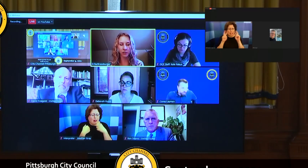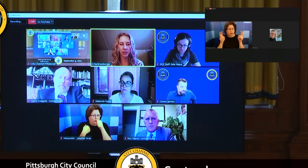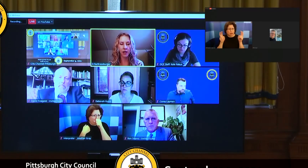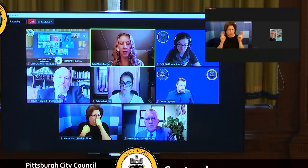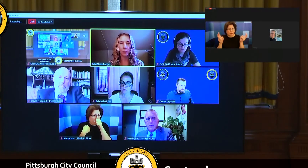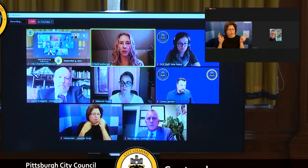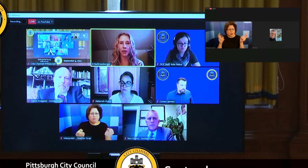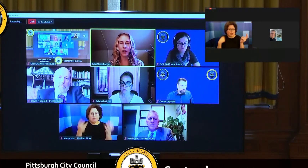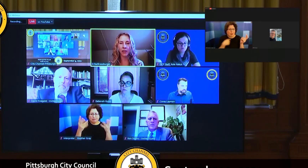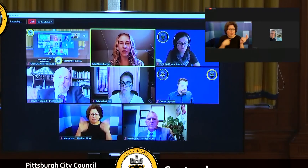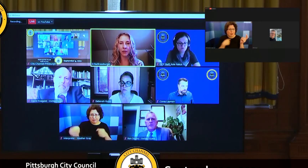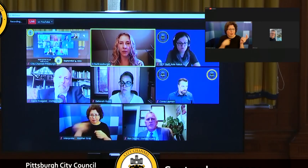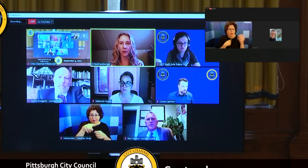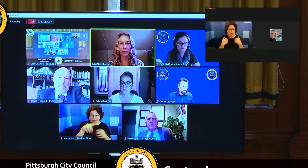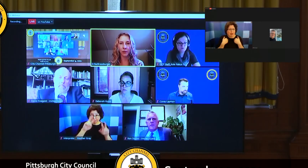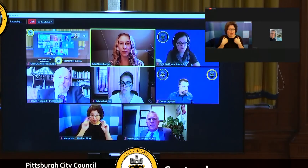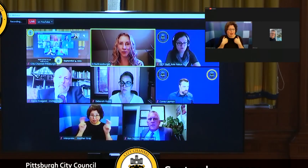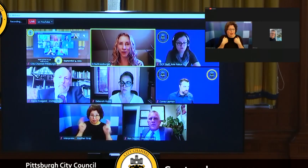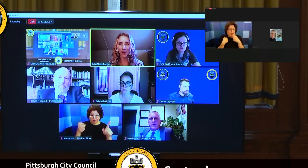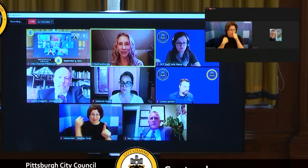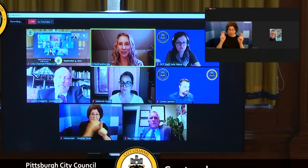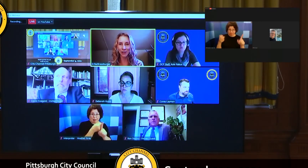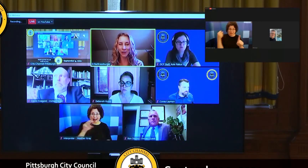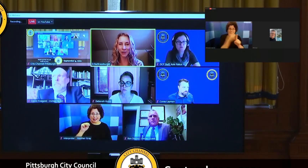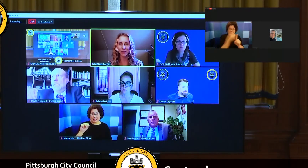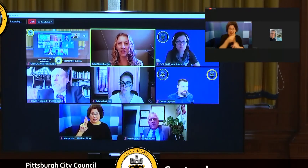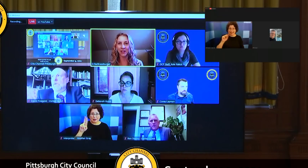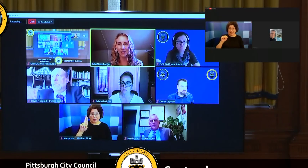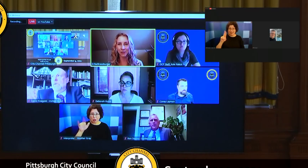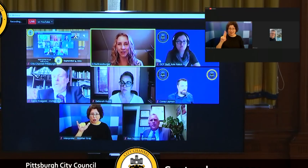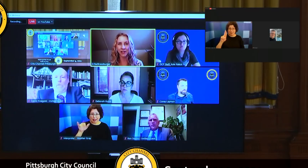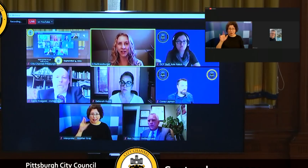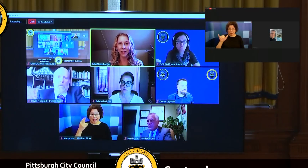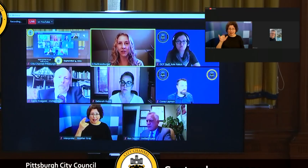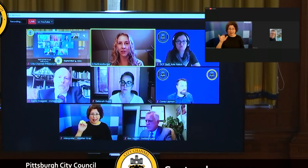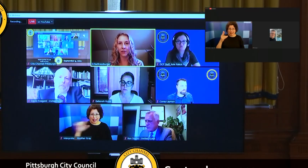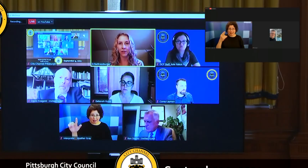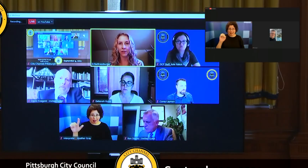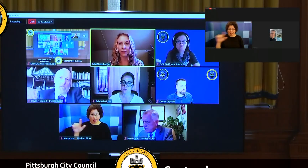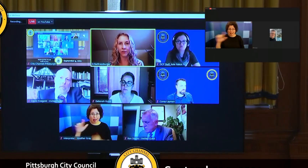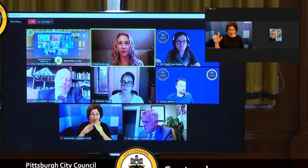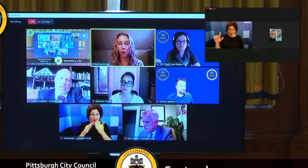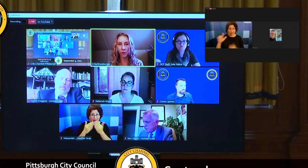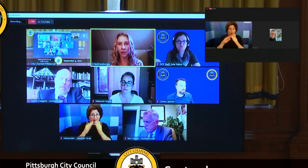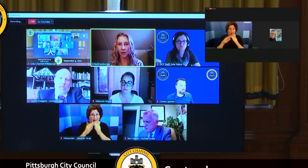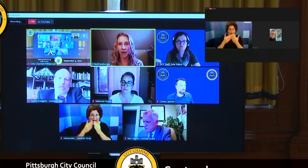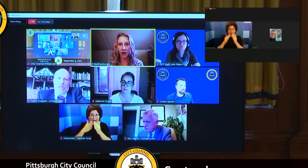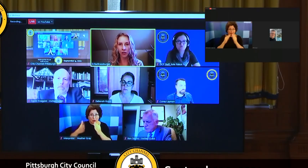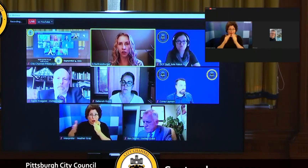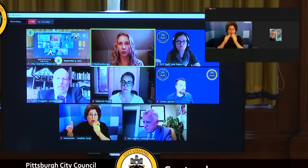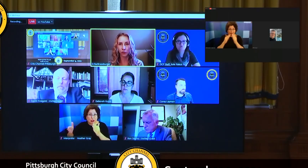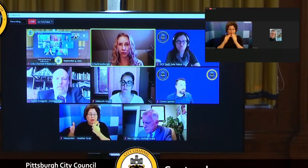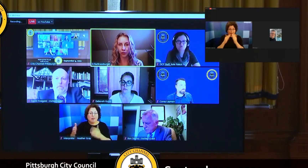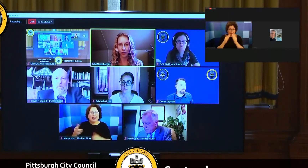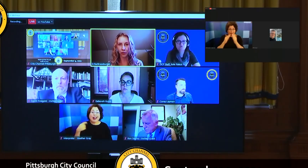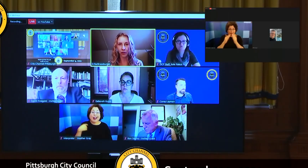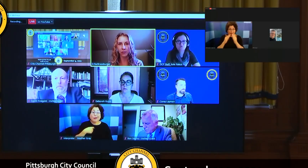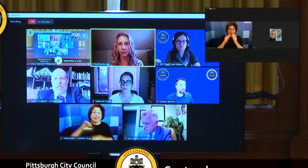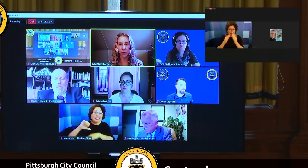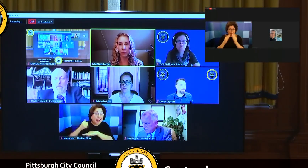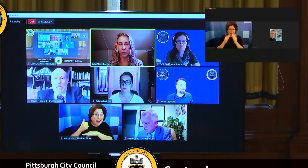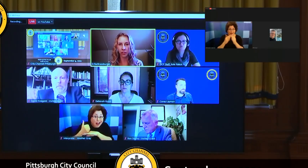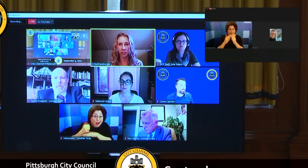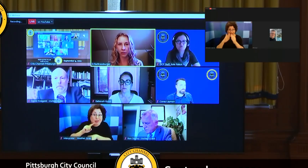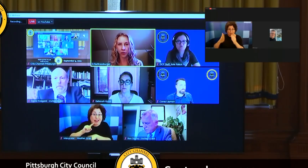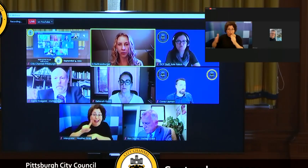neighbors. But I think the most important progress that we've made has been the forming of an actual group, of a